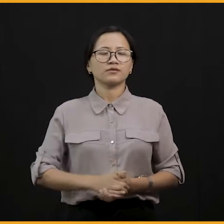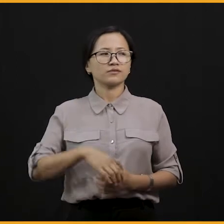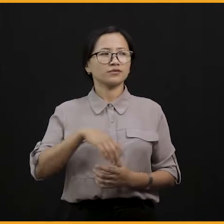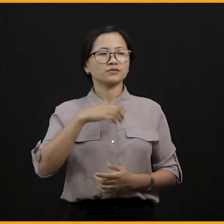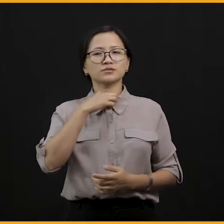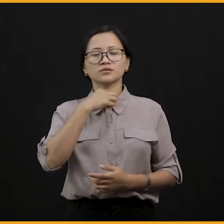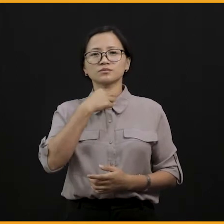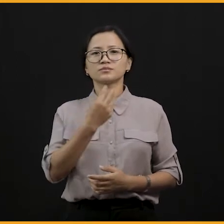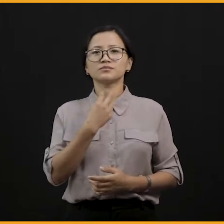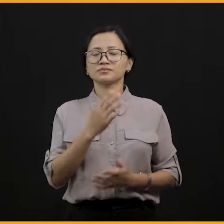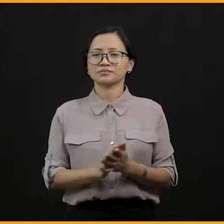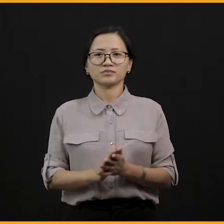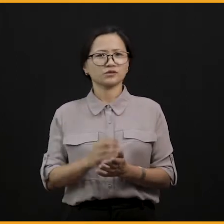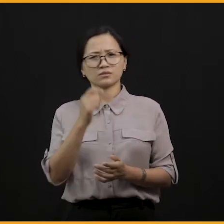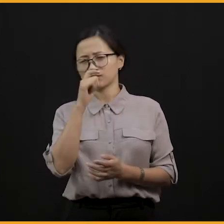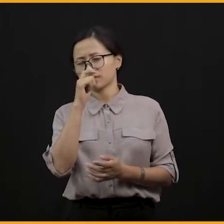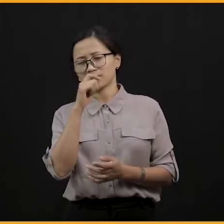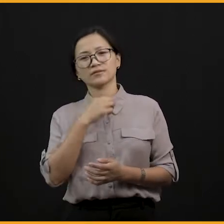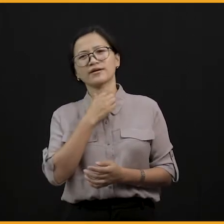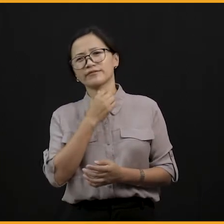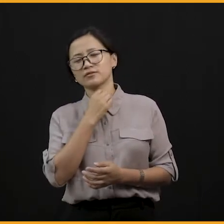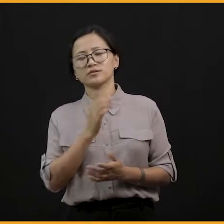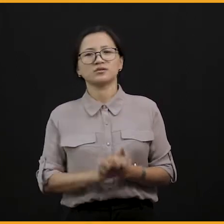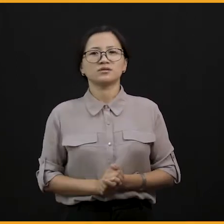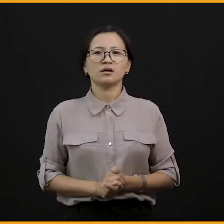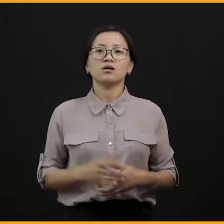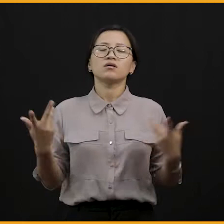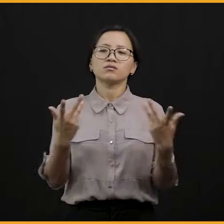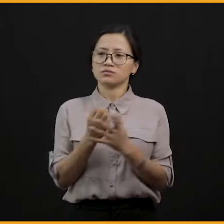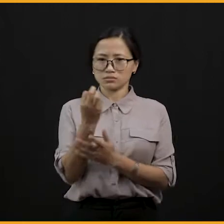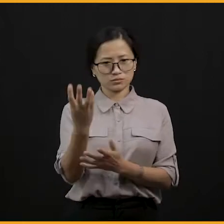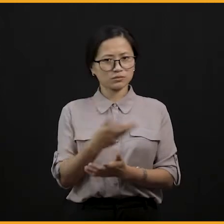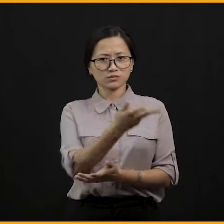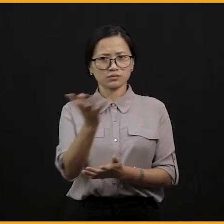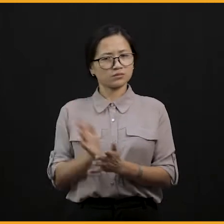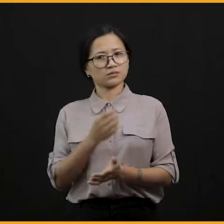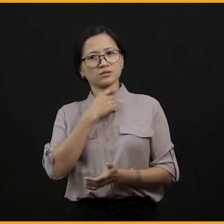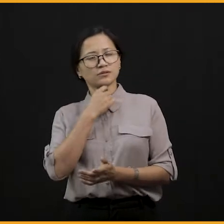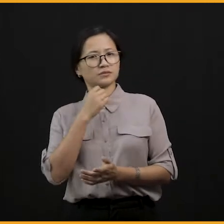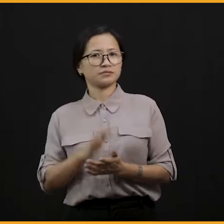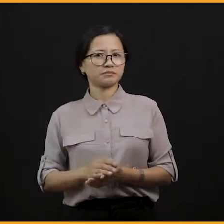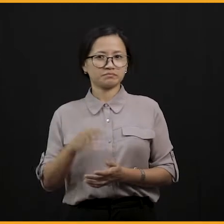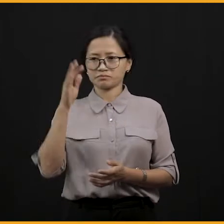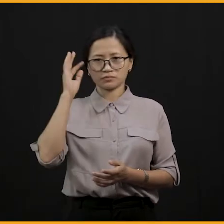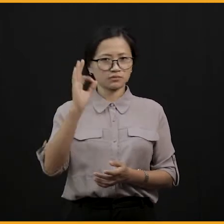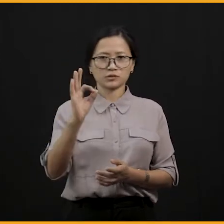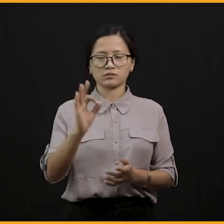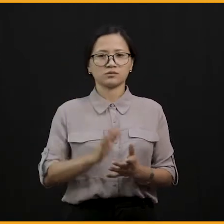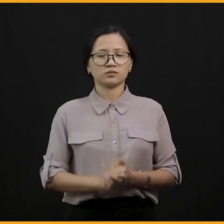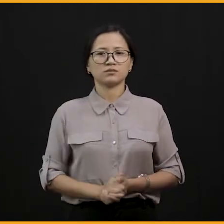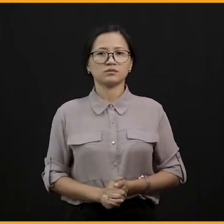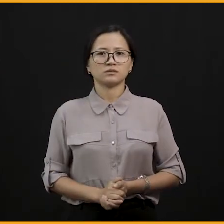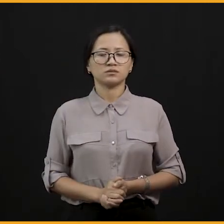smart, very intelligent. So how many of you are smart and intelligent? Raise your hand wherever you are,